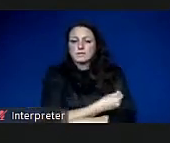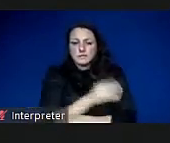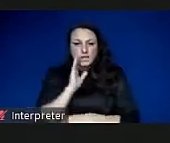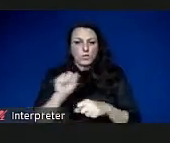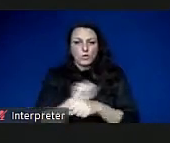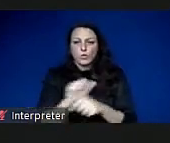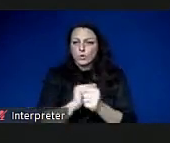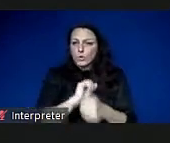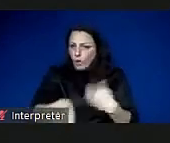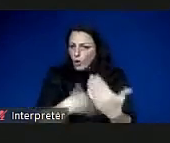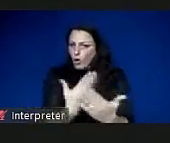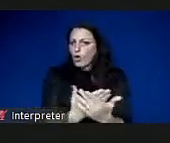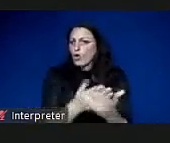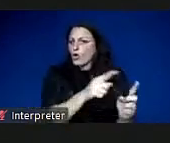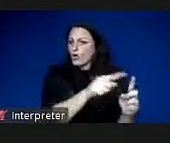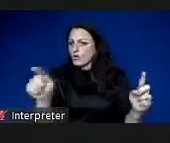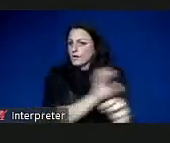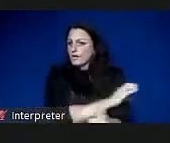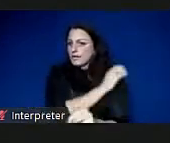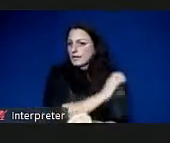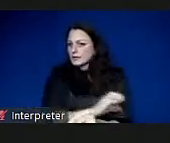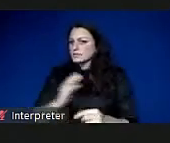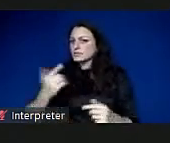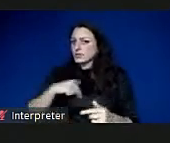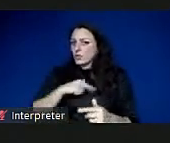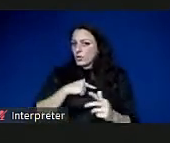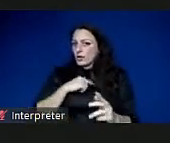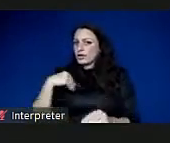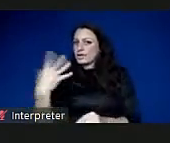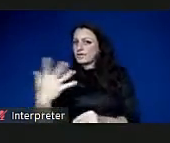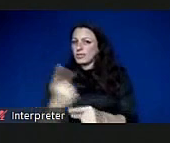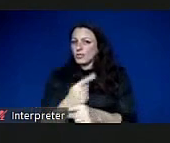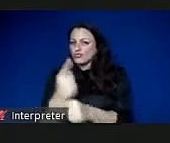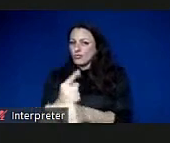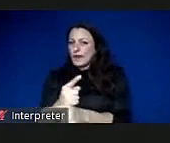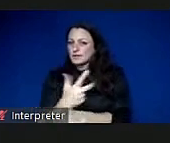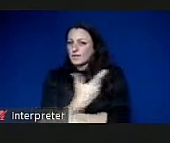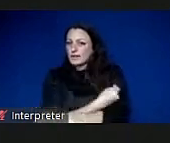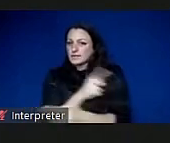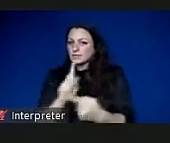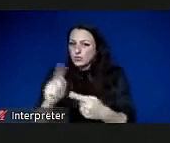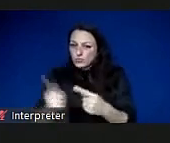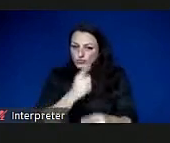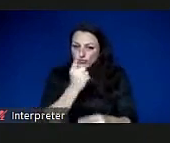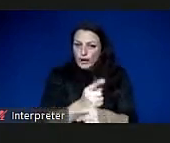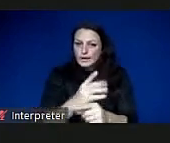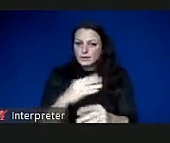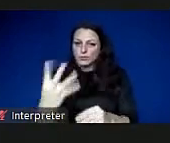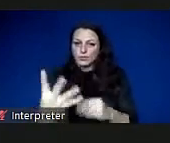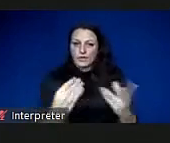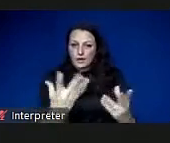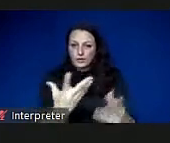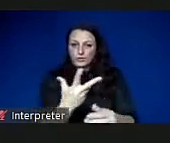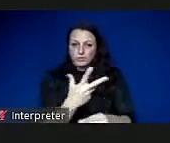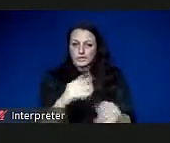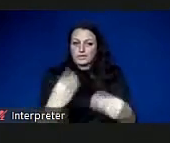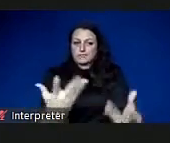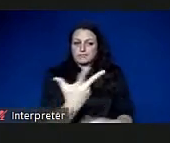providers to ensure that we're getting the right vaccine to the right provider, to make sure that we have maximum coverage across our